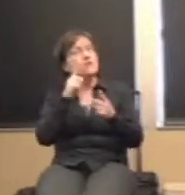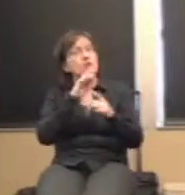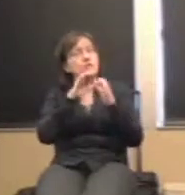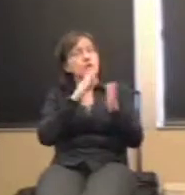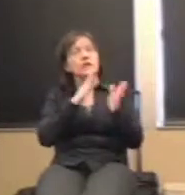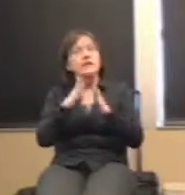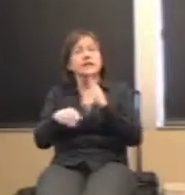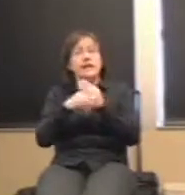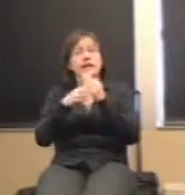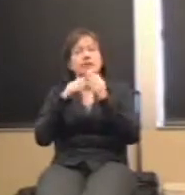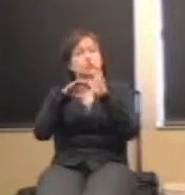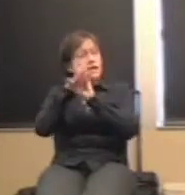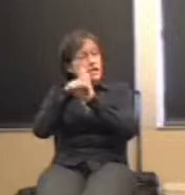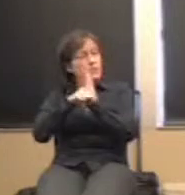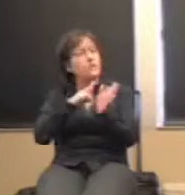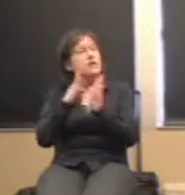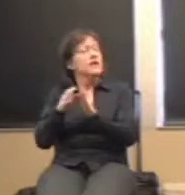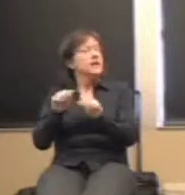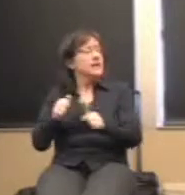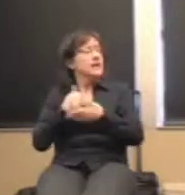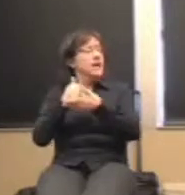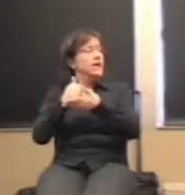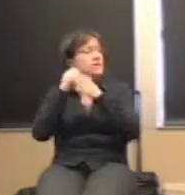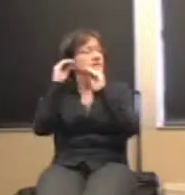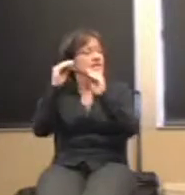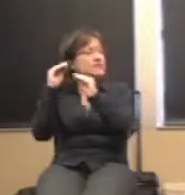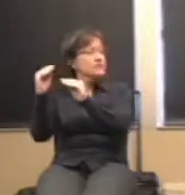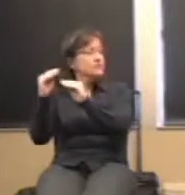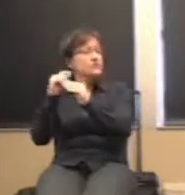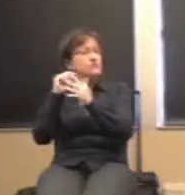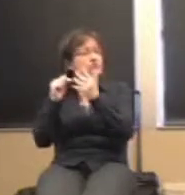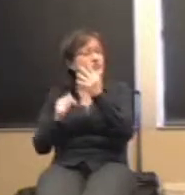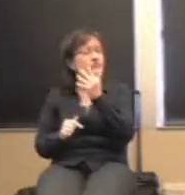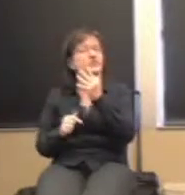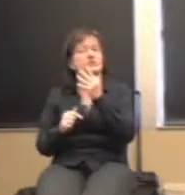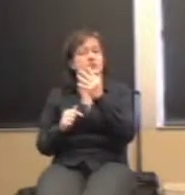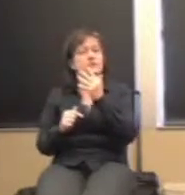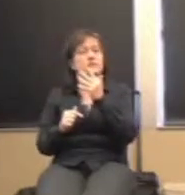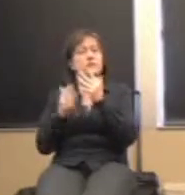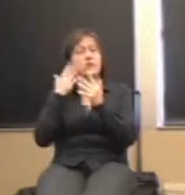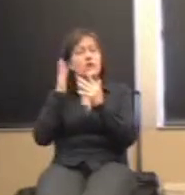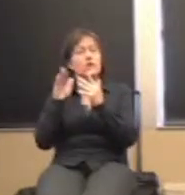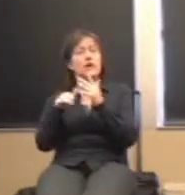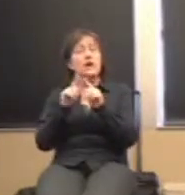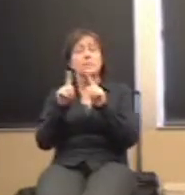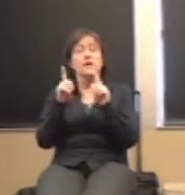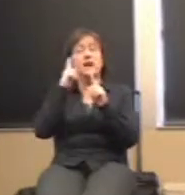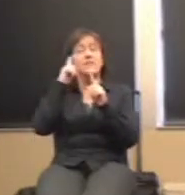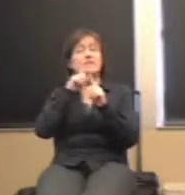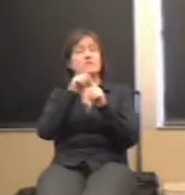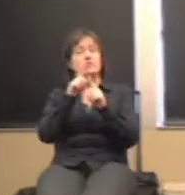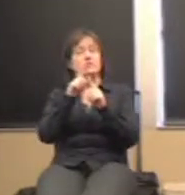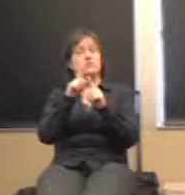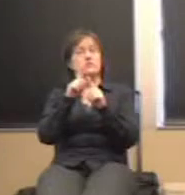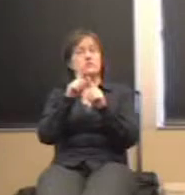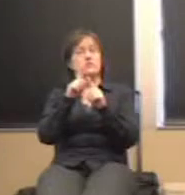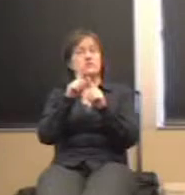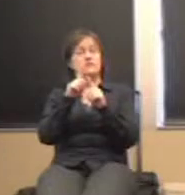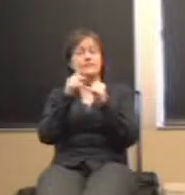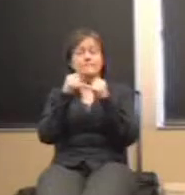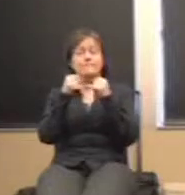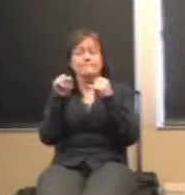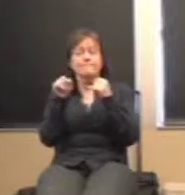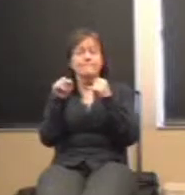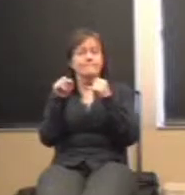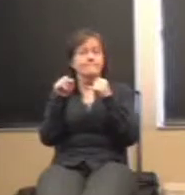curriculum. We know that it can help teach all of these different things. But I think there's a fine line about how we're going to